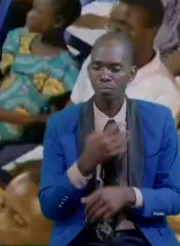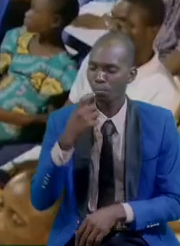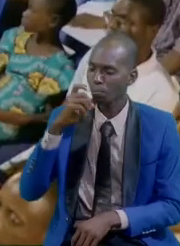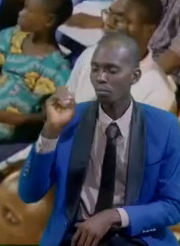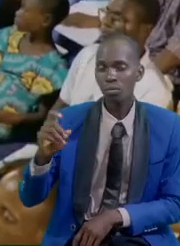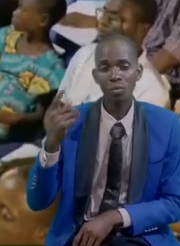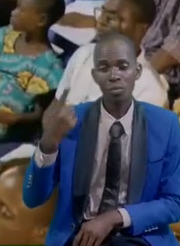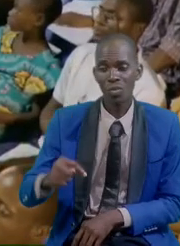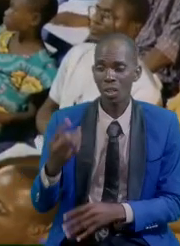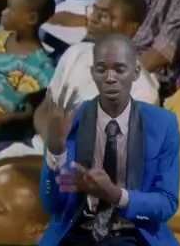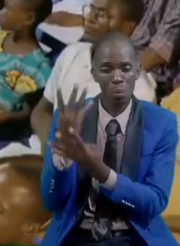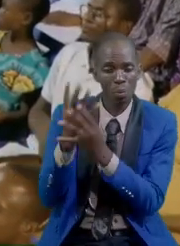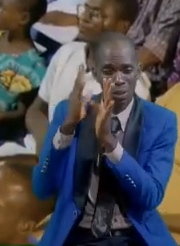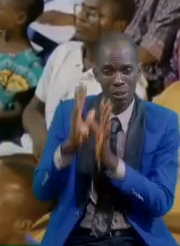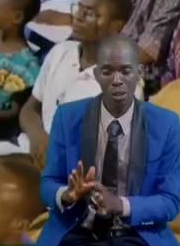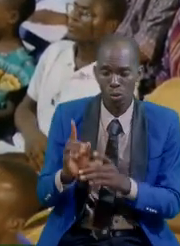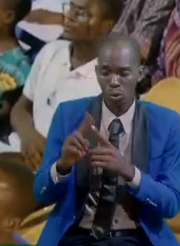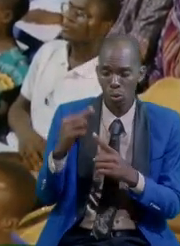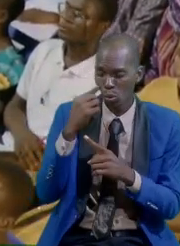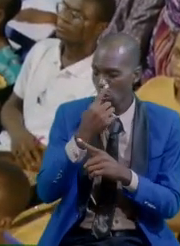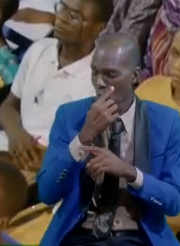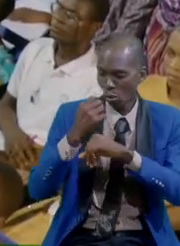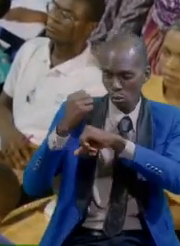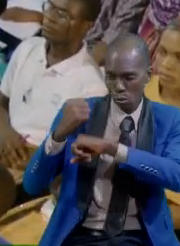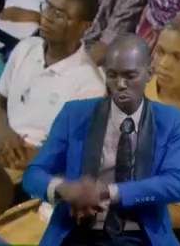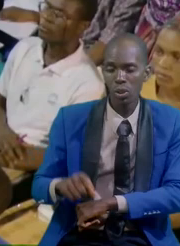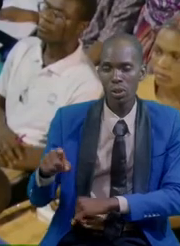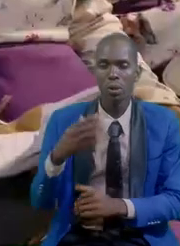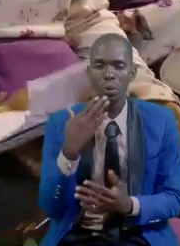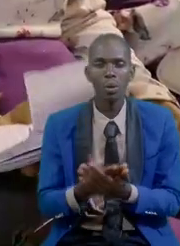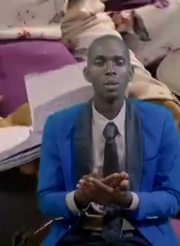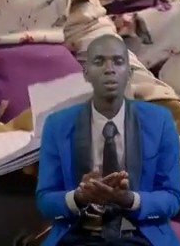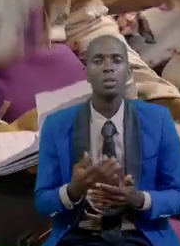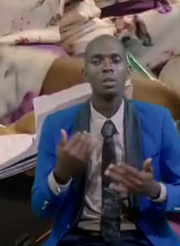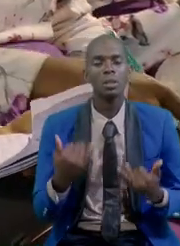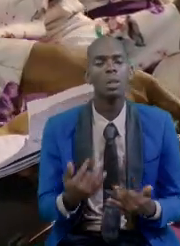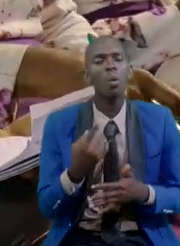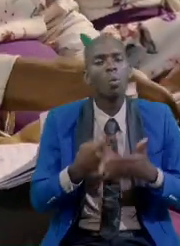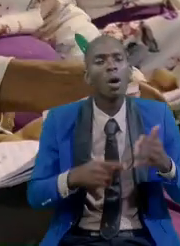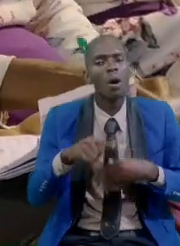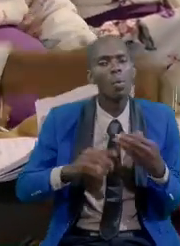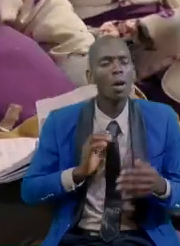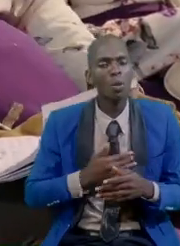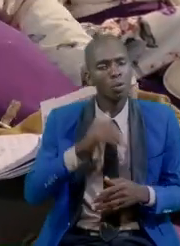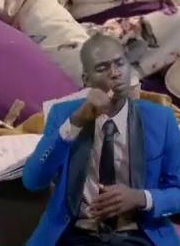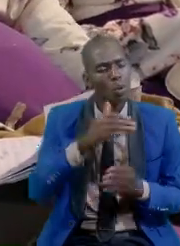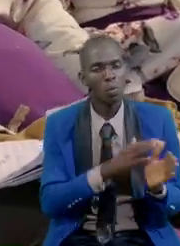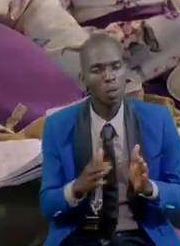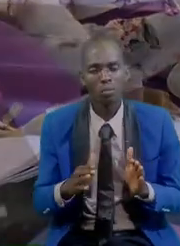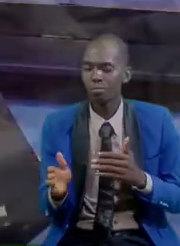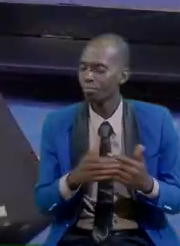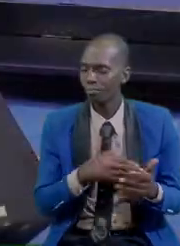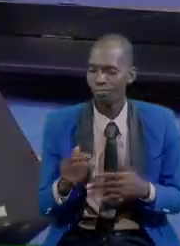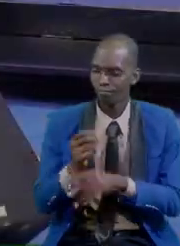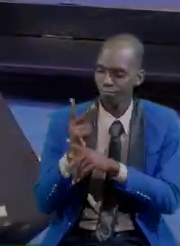to keep them safely. How about what we're to do tomorrow? keep them safely. I about the